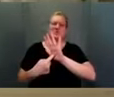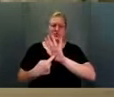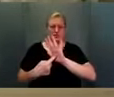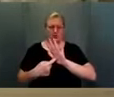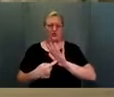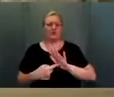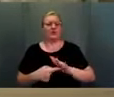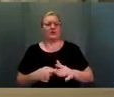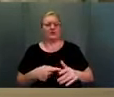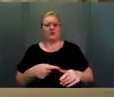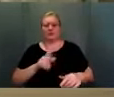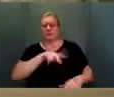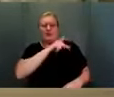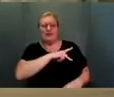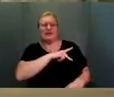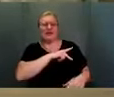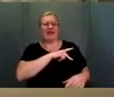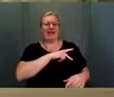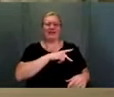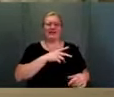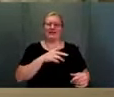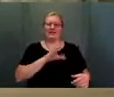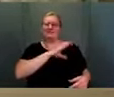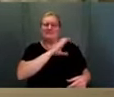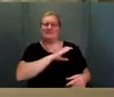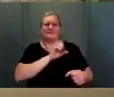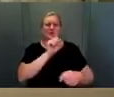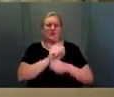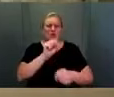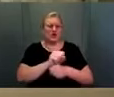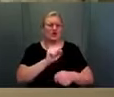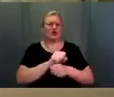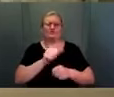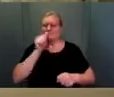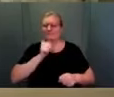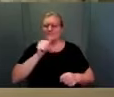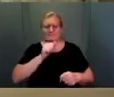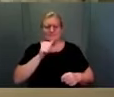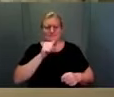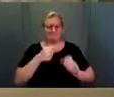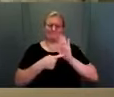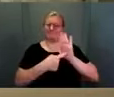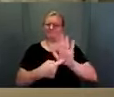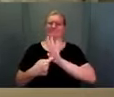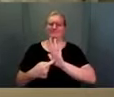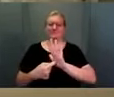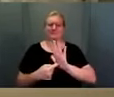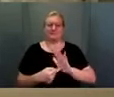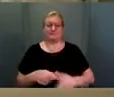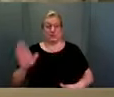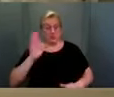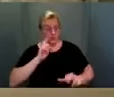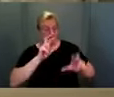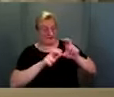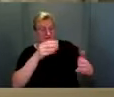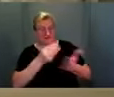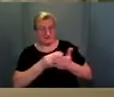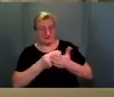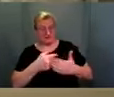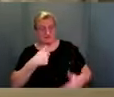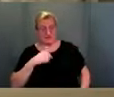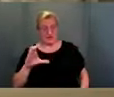talent, personality, charisma, work ethic, and presence. I knew record labels weren't gonna invest money into a Caribbean act unless